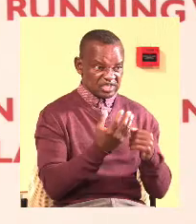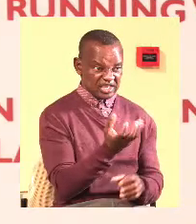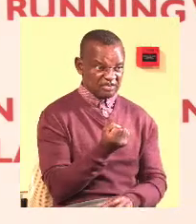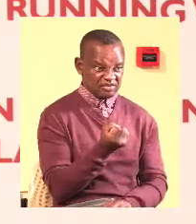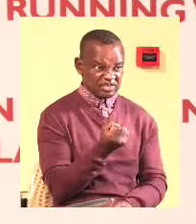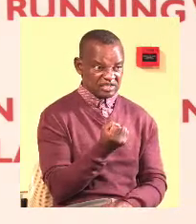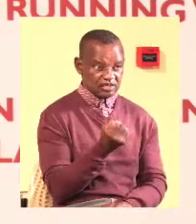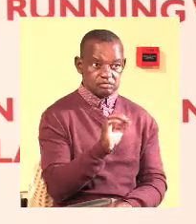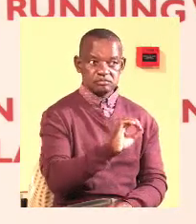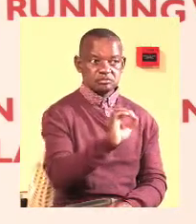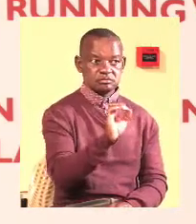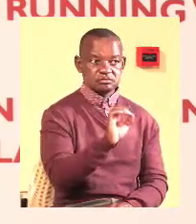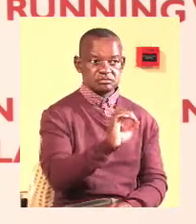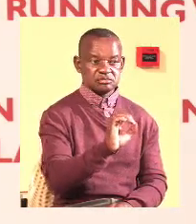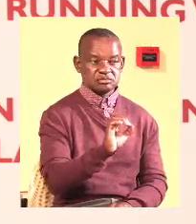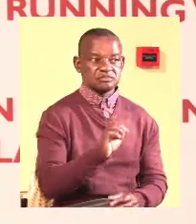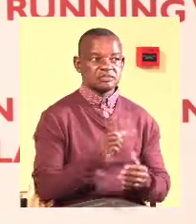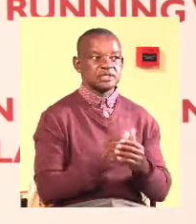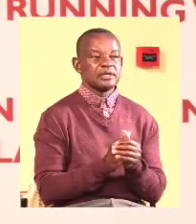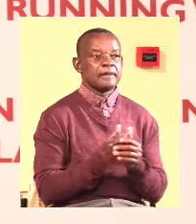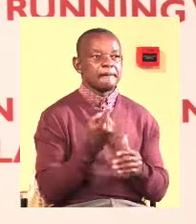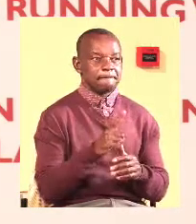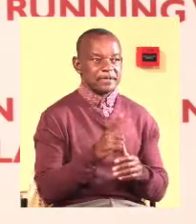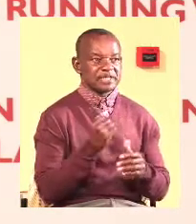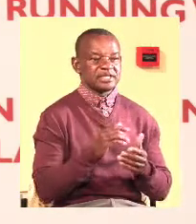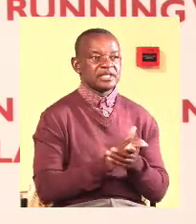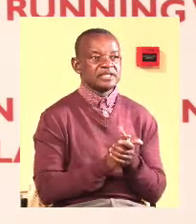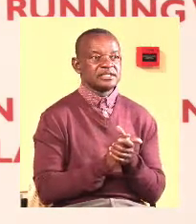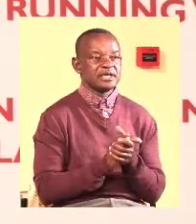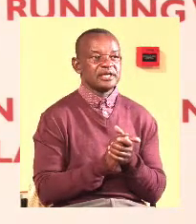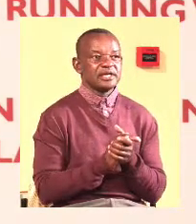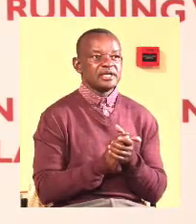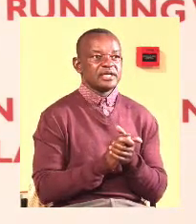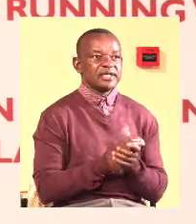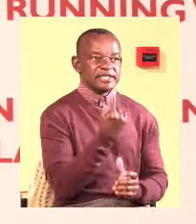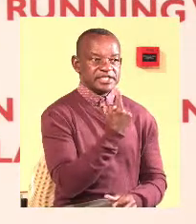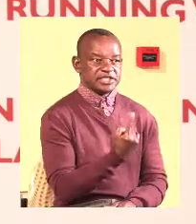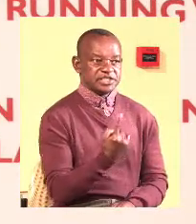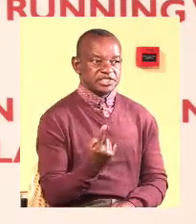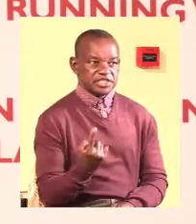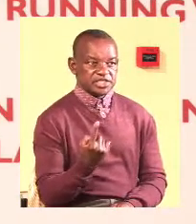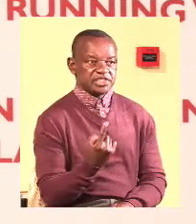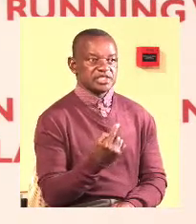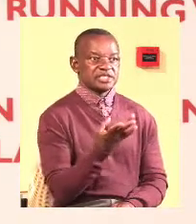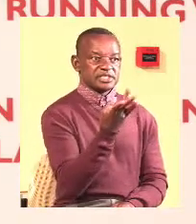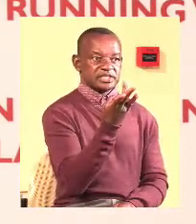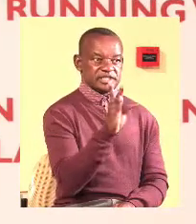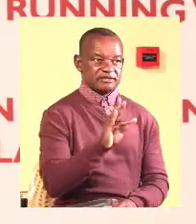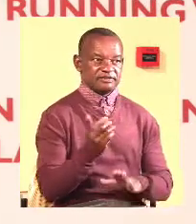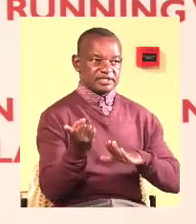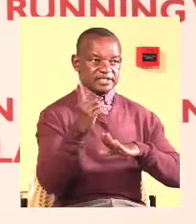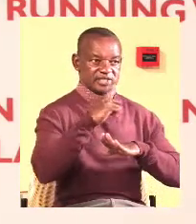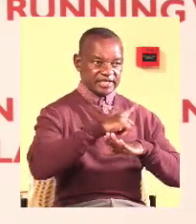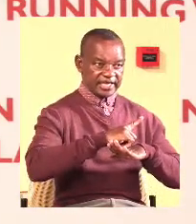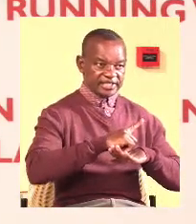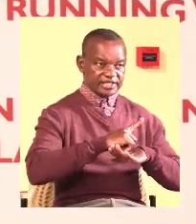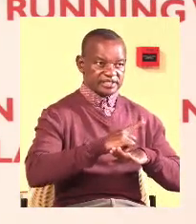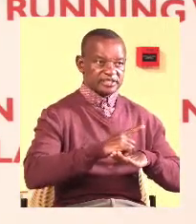Kandetu, he once said that every 7 days they do the retesting to make sure. Thank